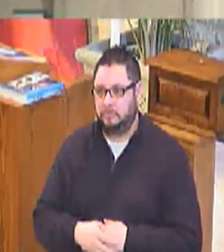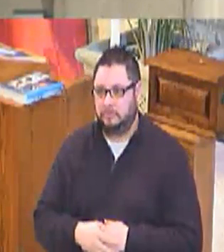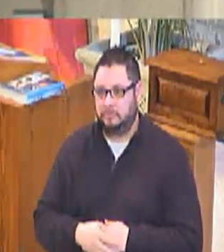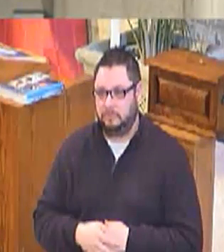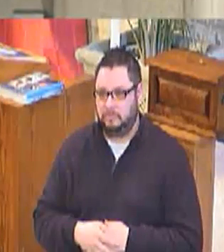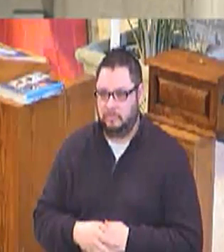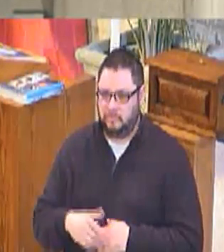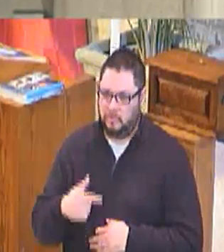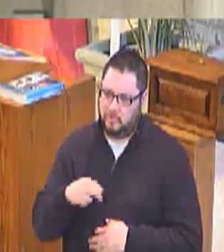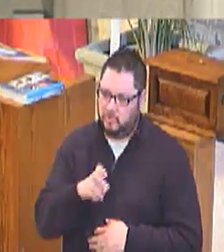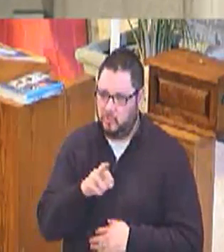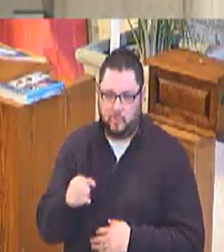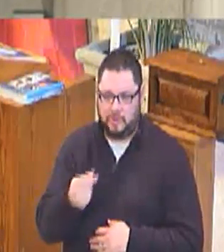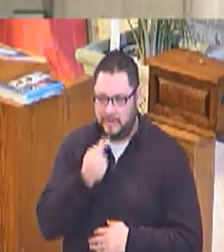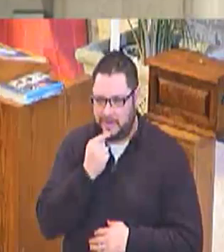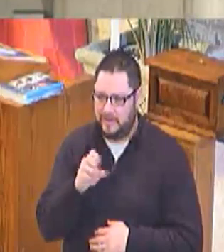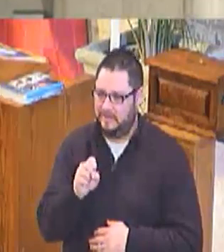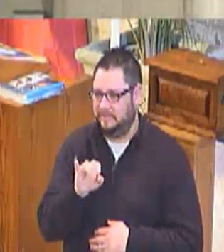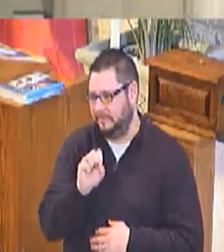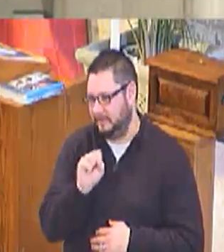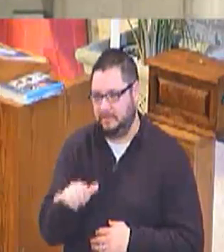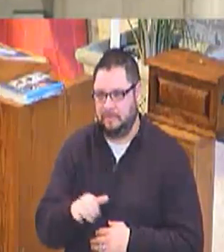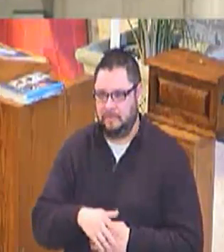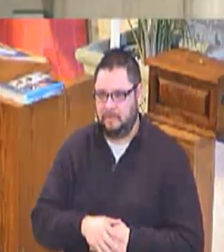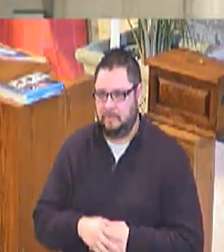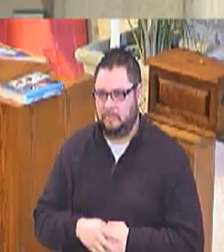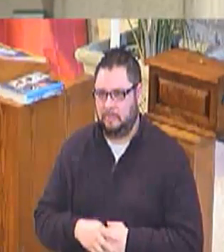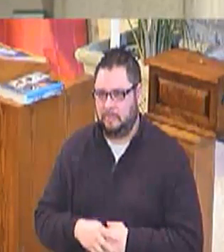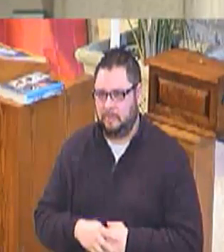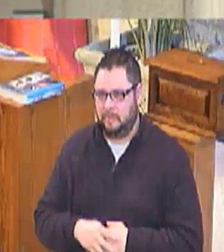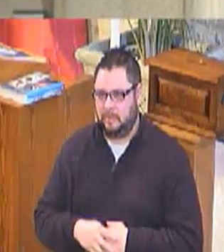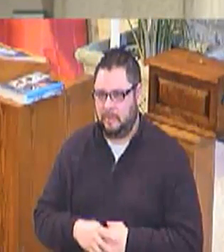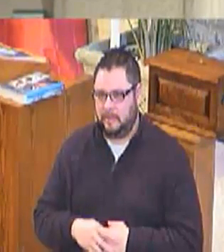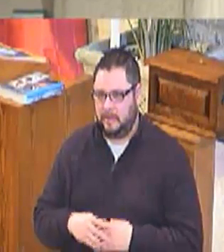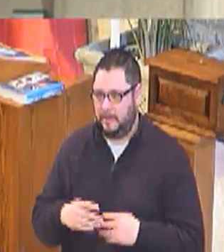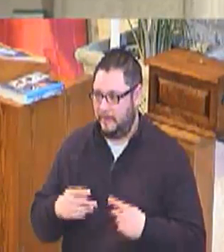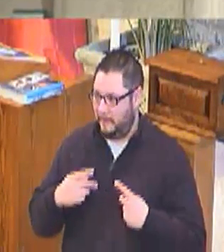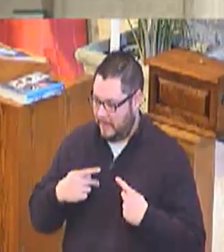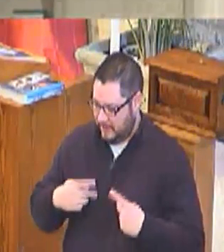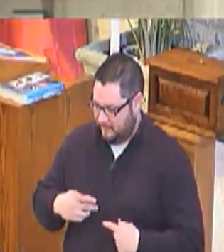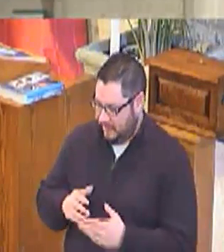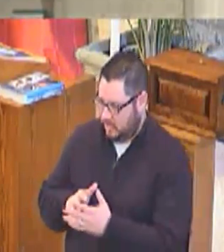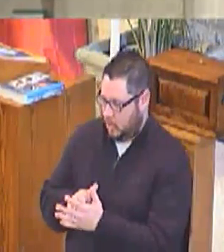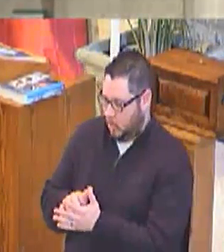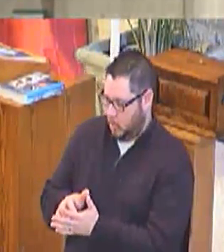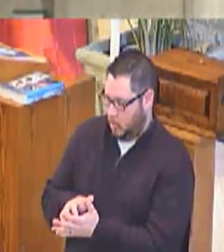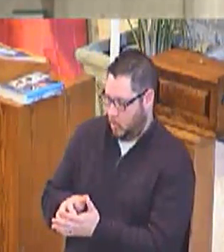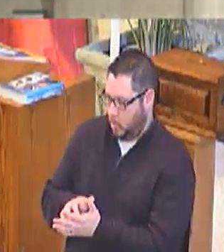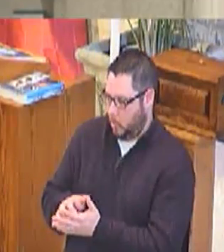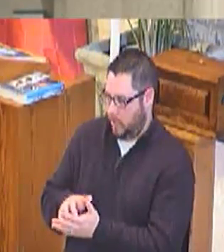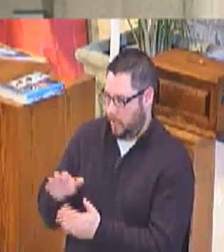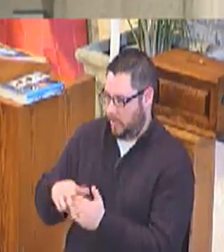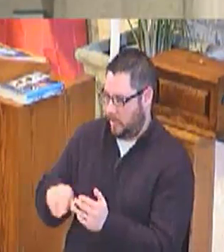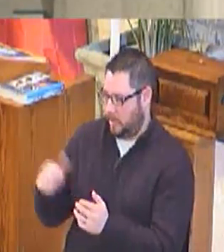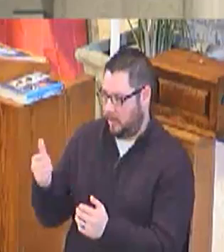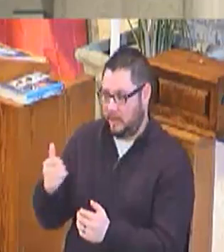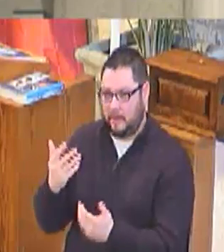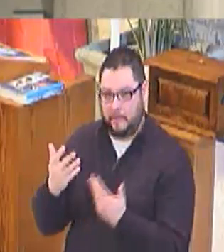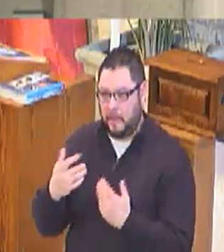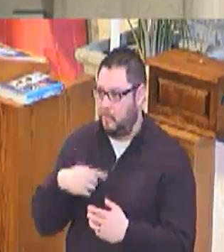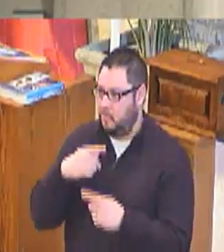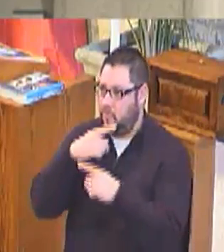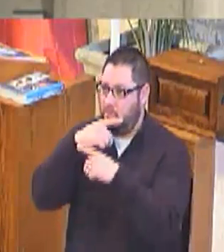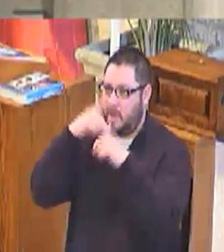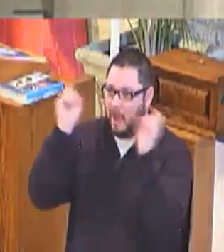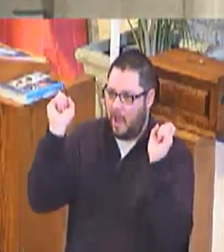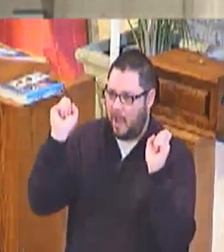queer, gay, sissy. Being physically weaker than your peers. Being ugly compared to